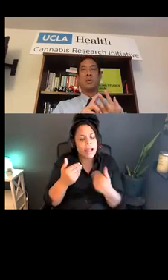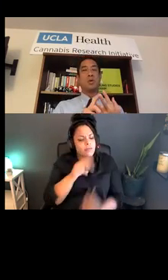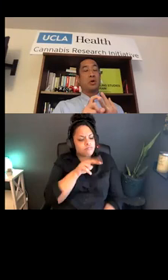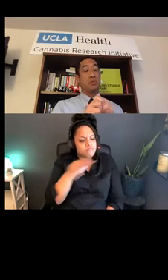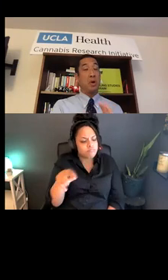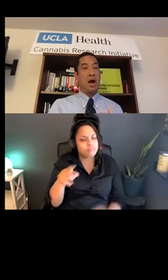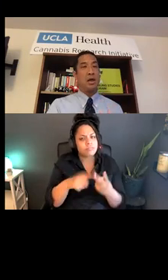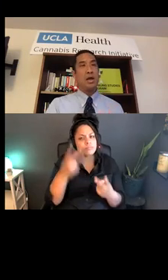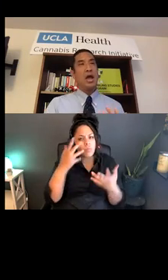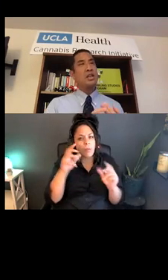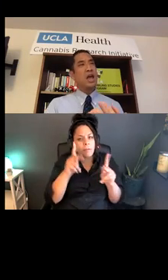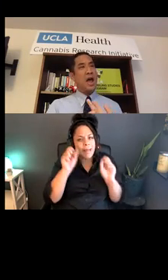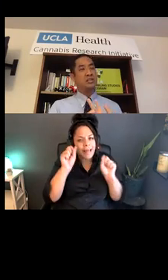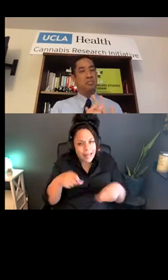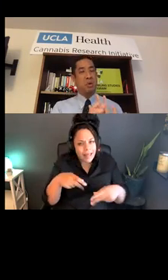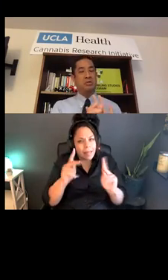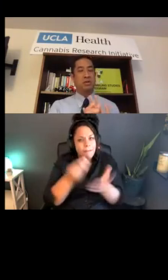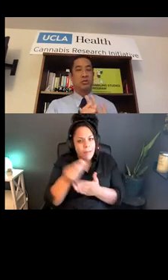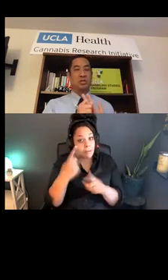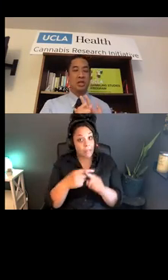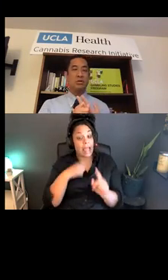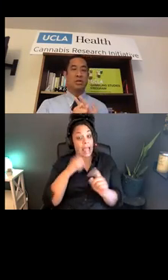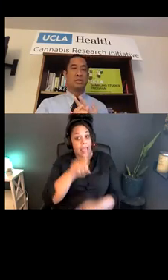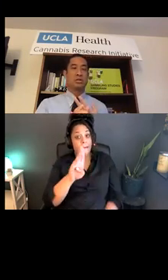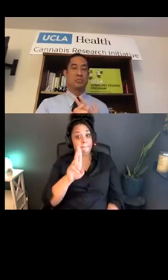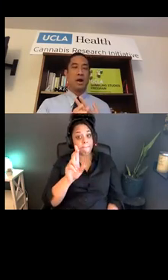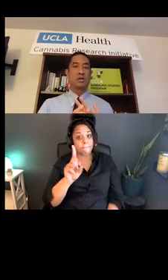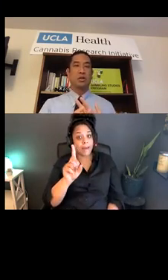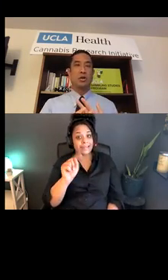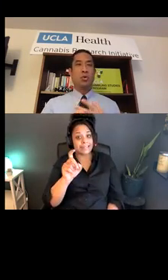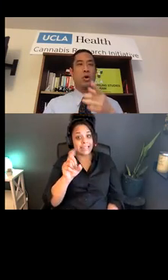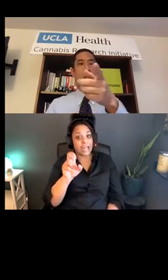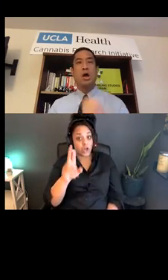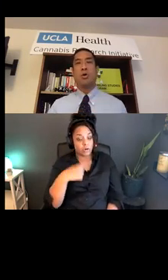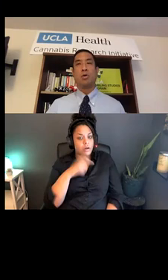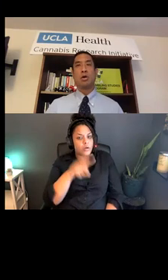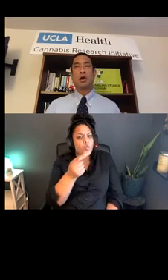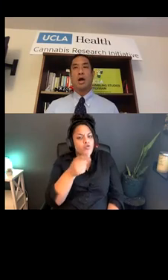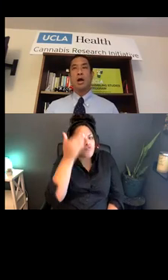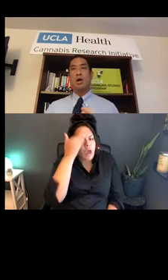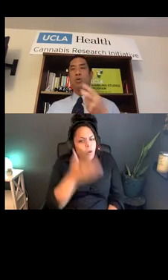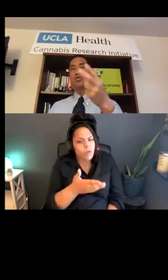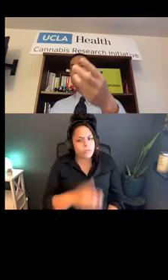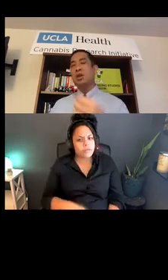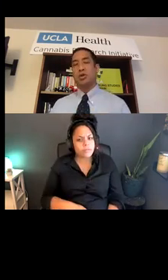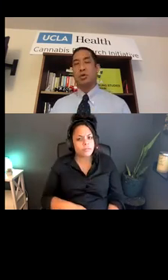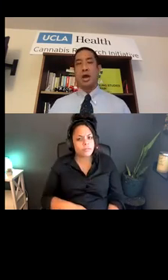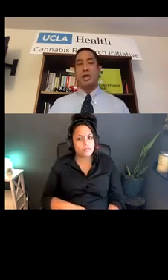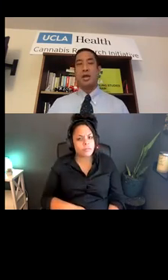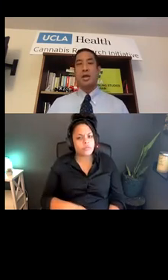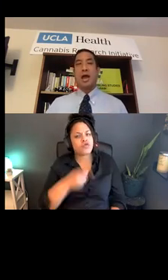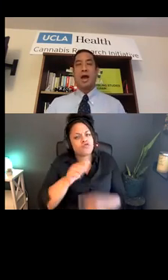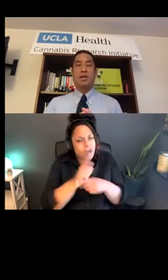see what people can buy, and to ask the bud tenders who sell these products, what do you know? What training do you